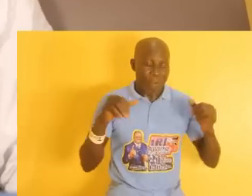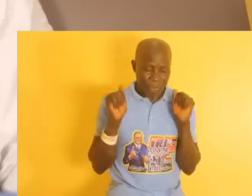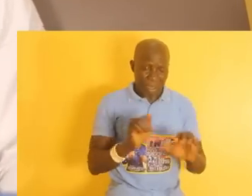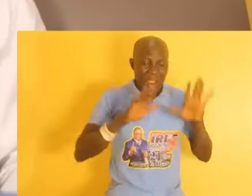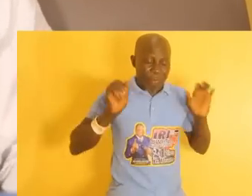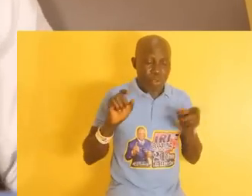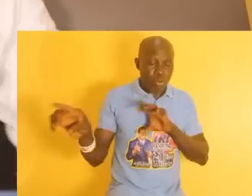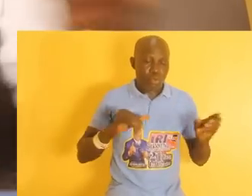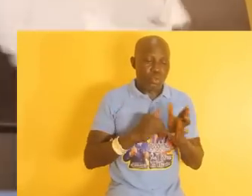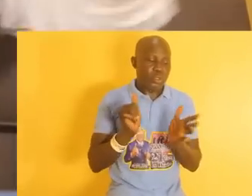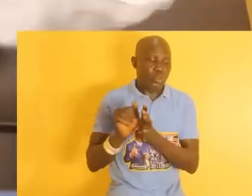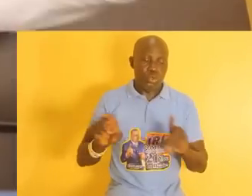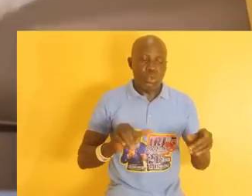afford.